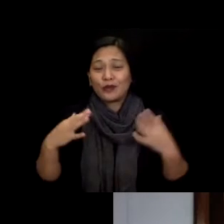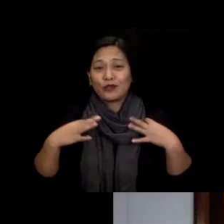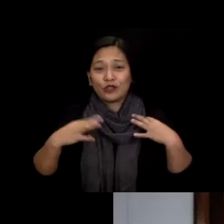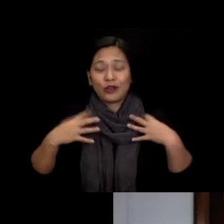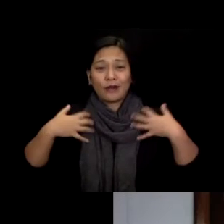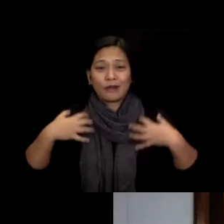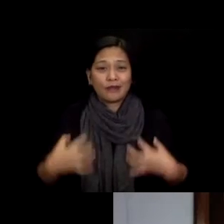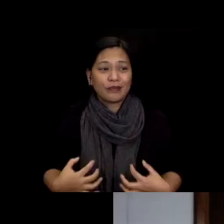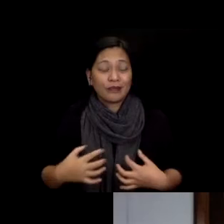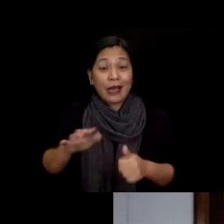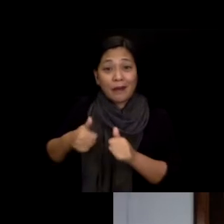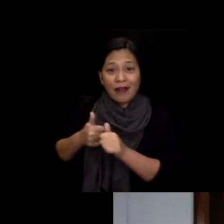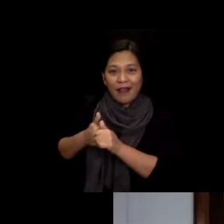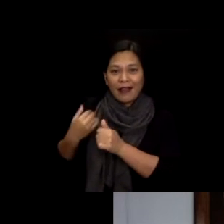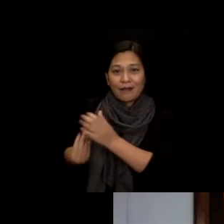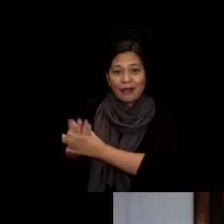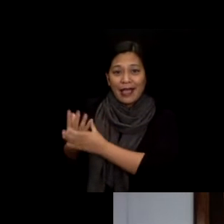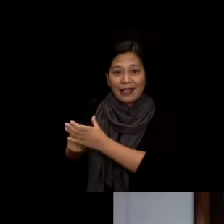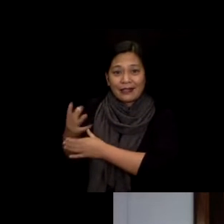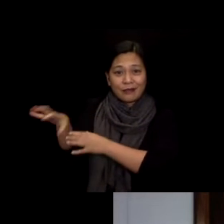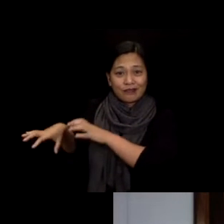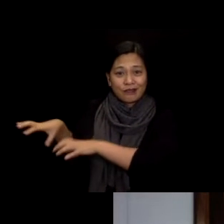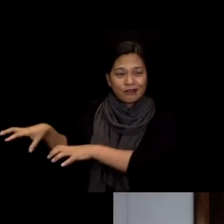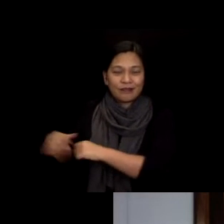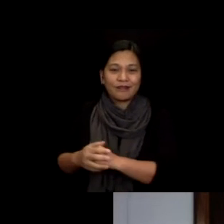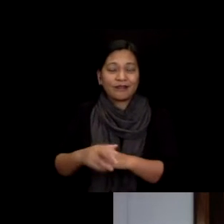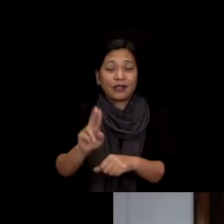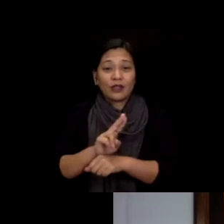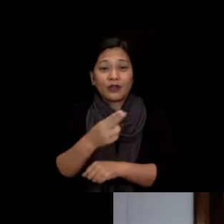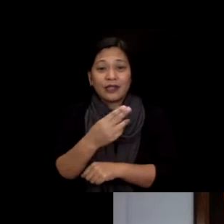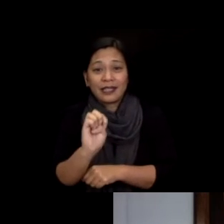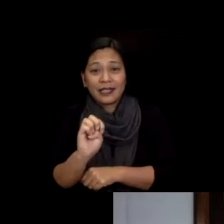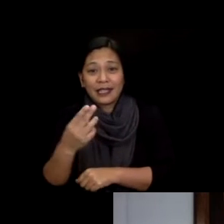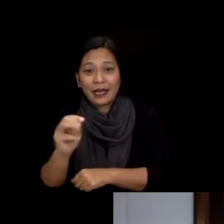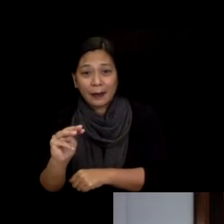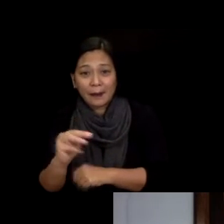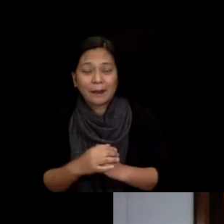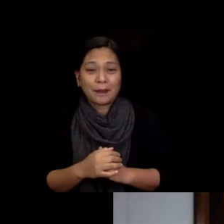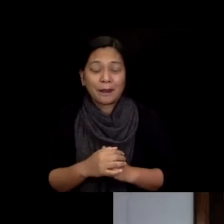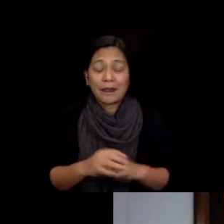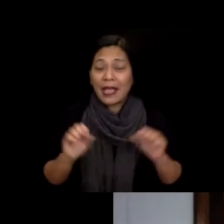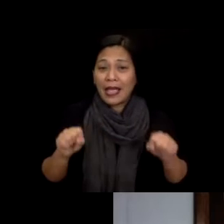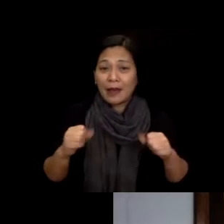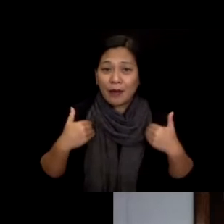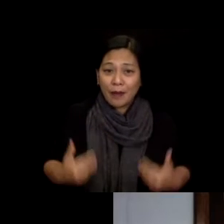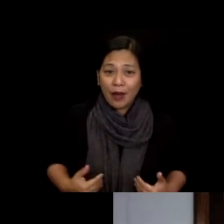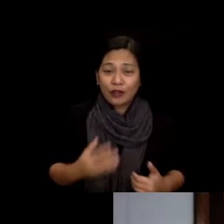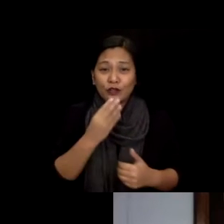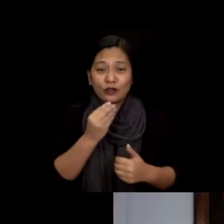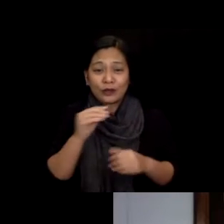plants behind me. I use he, him pronouns. I'm an able-bodied, Jewish,